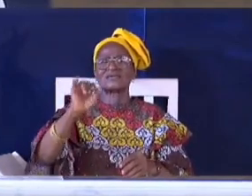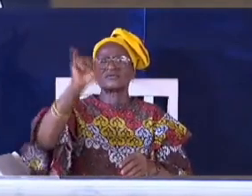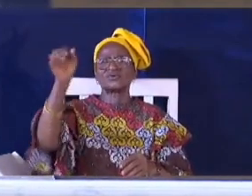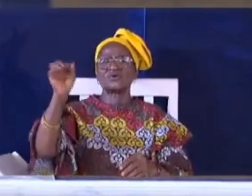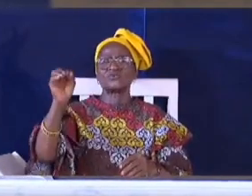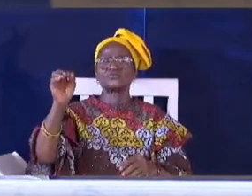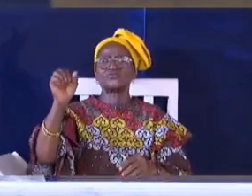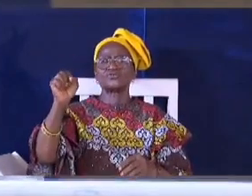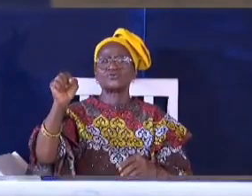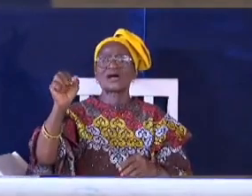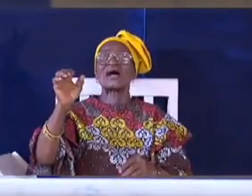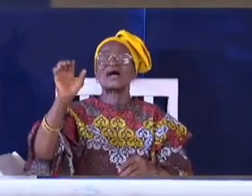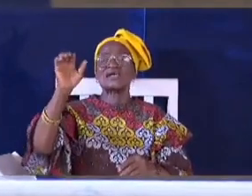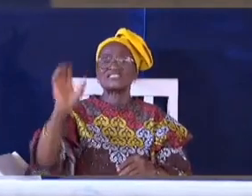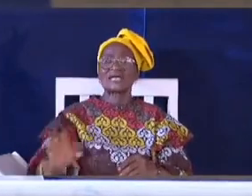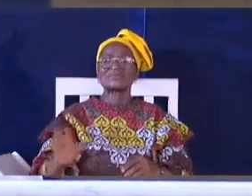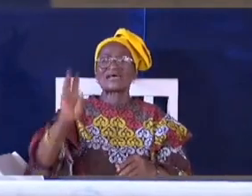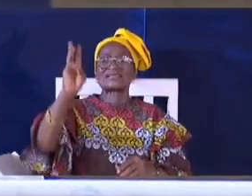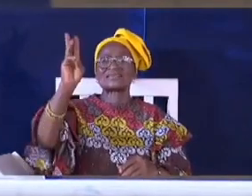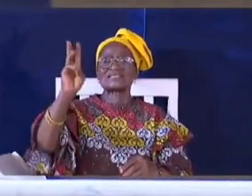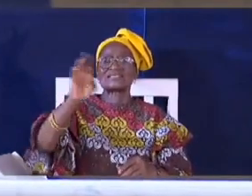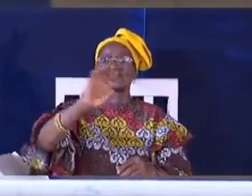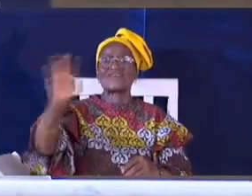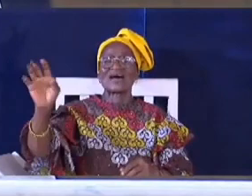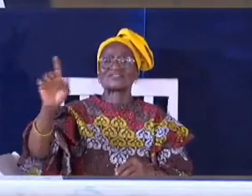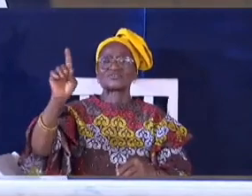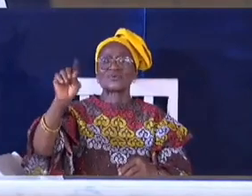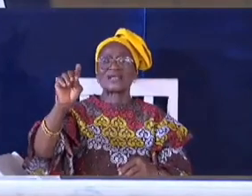Joshua chapter 6, verse 20